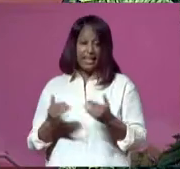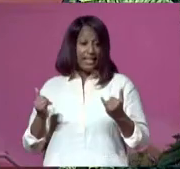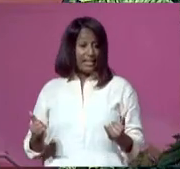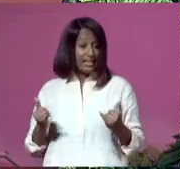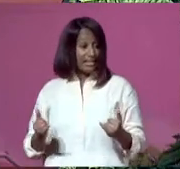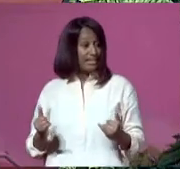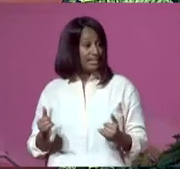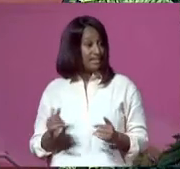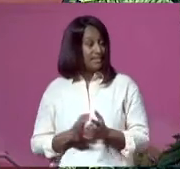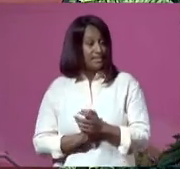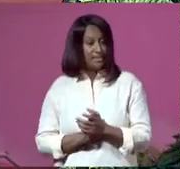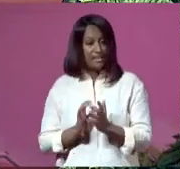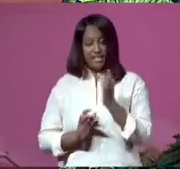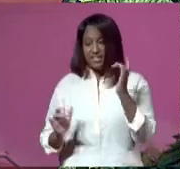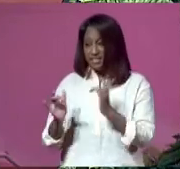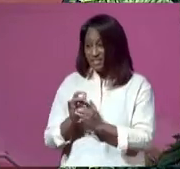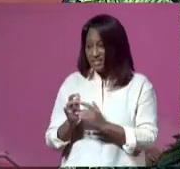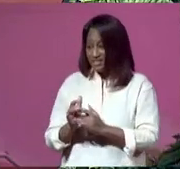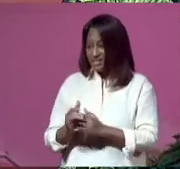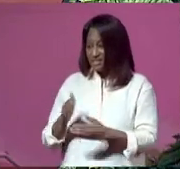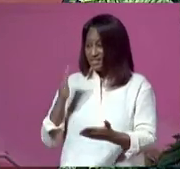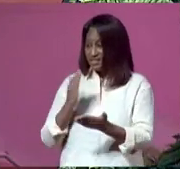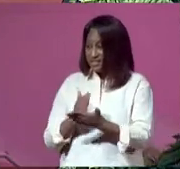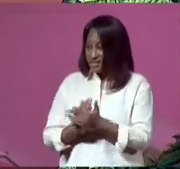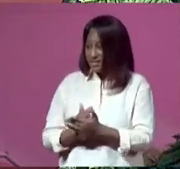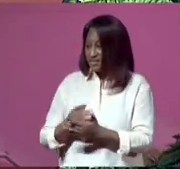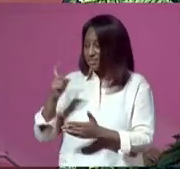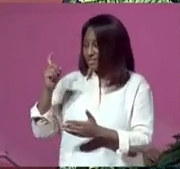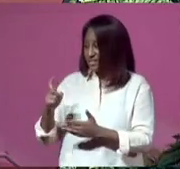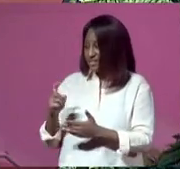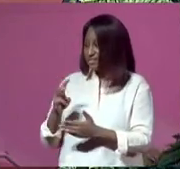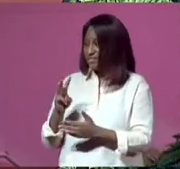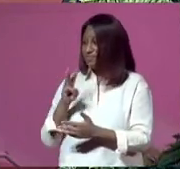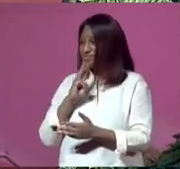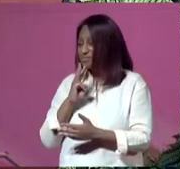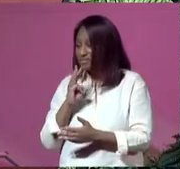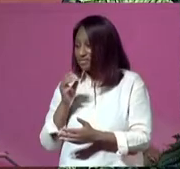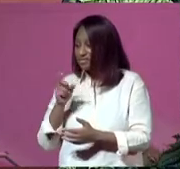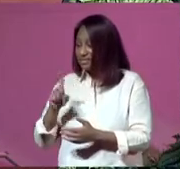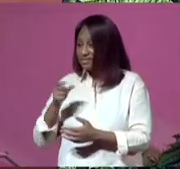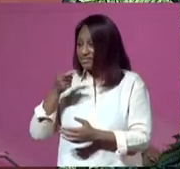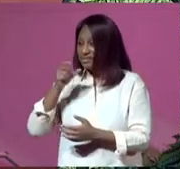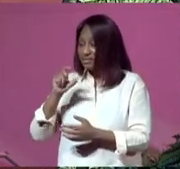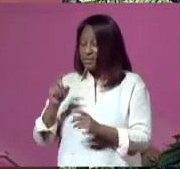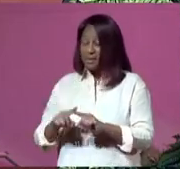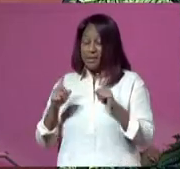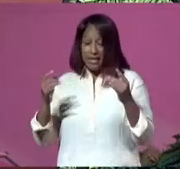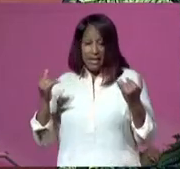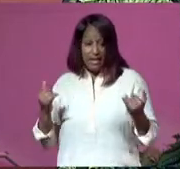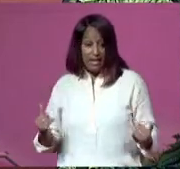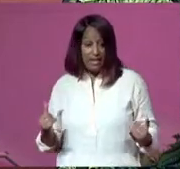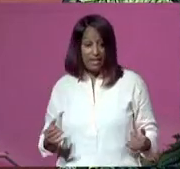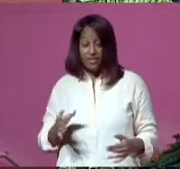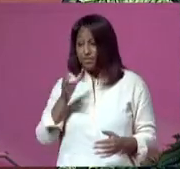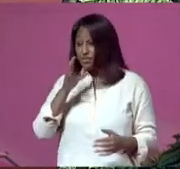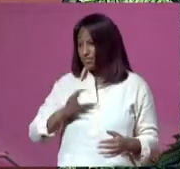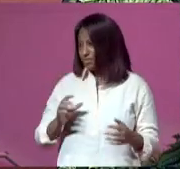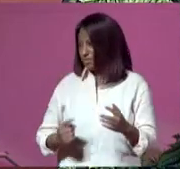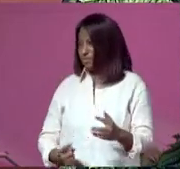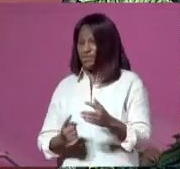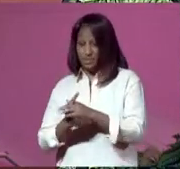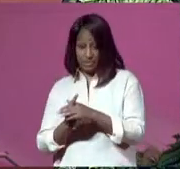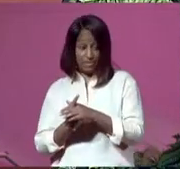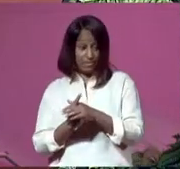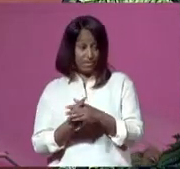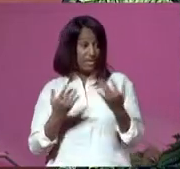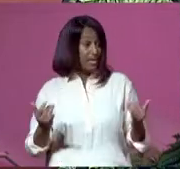here comes this sister with a challenged resume. Now, what is odd about the encounter is the time in which it